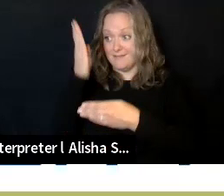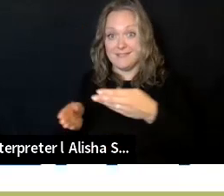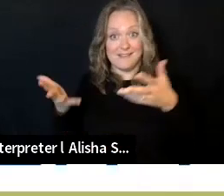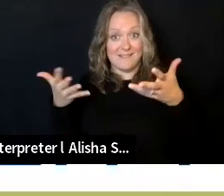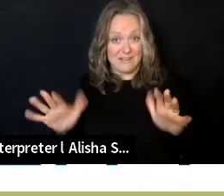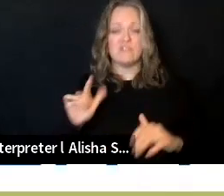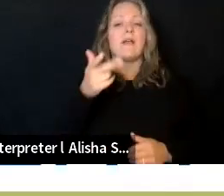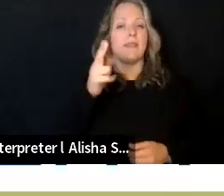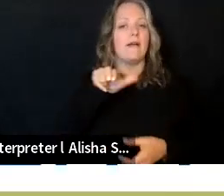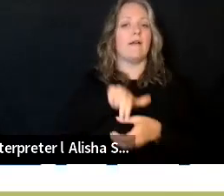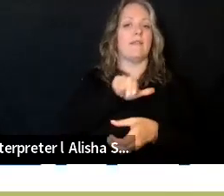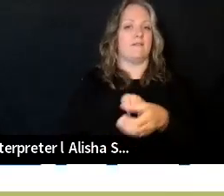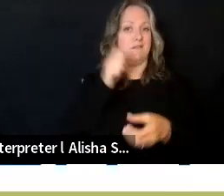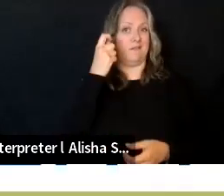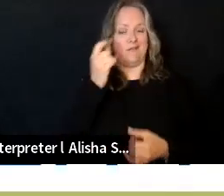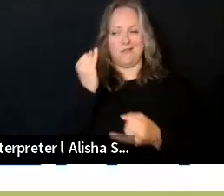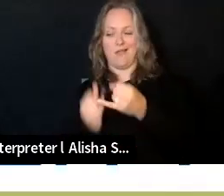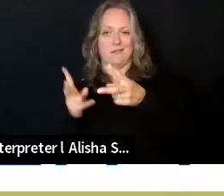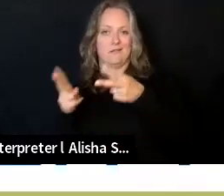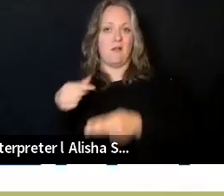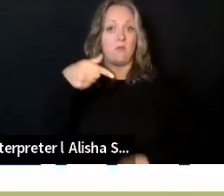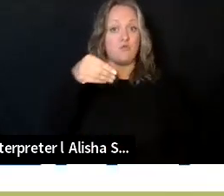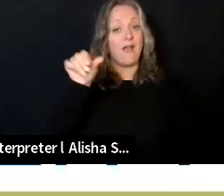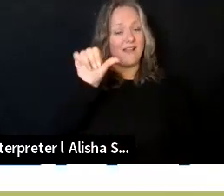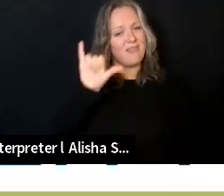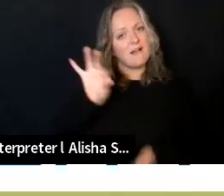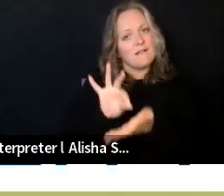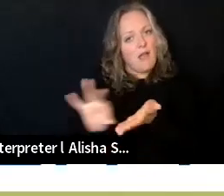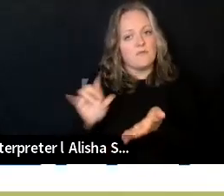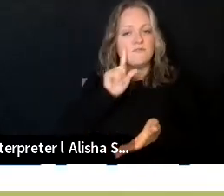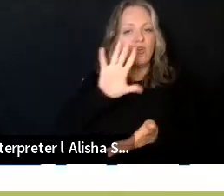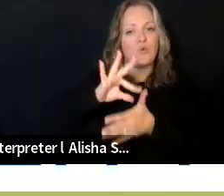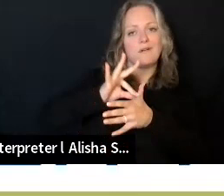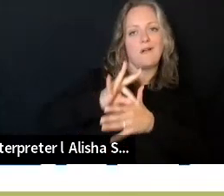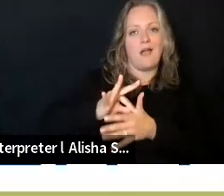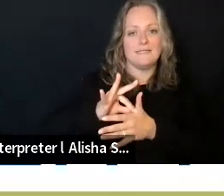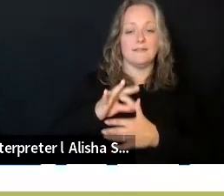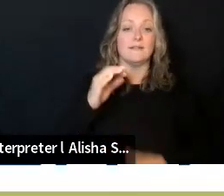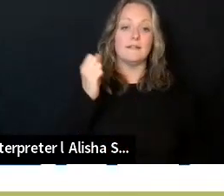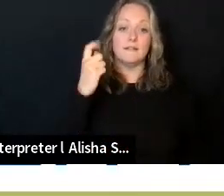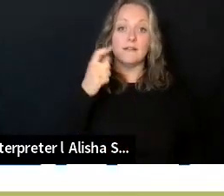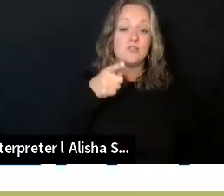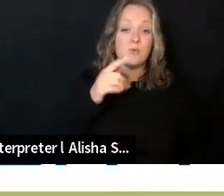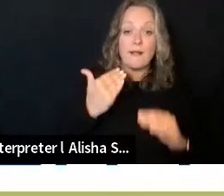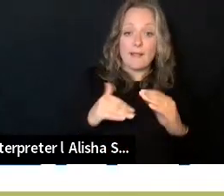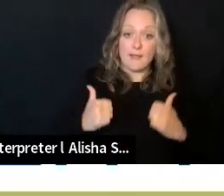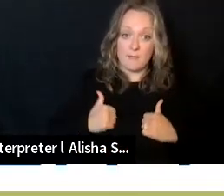do not have to enter your contact information in the chat, as attendees and their time is tracked by